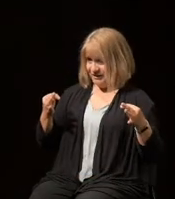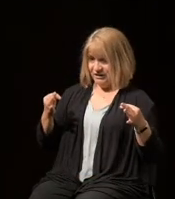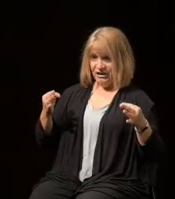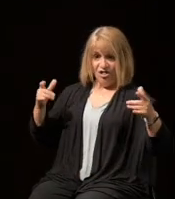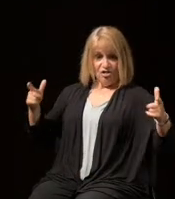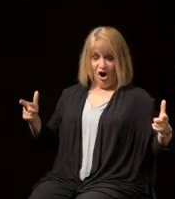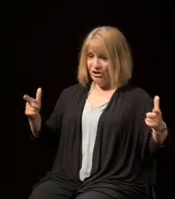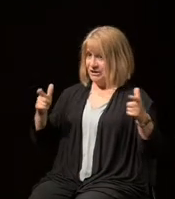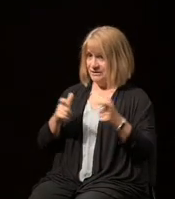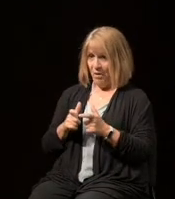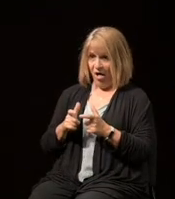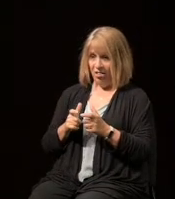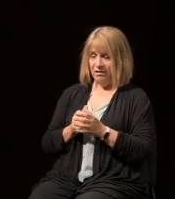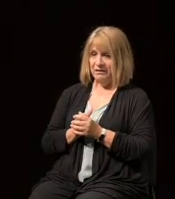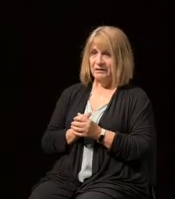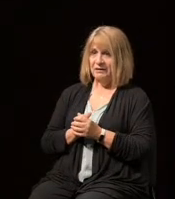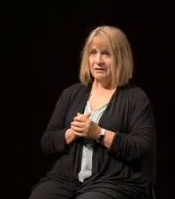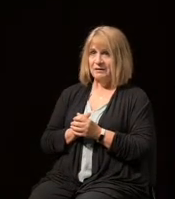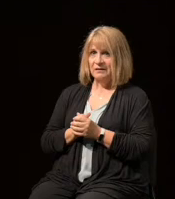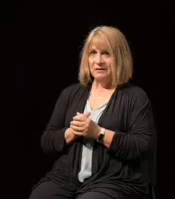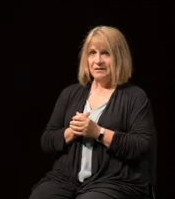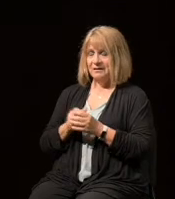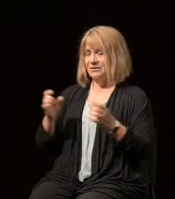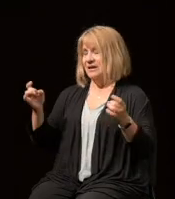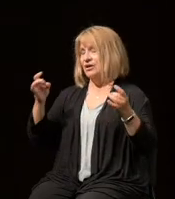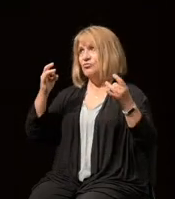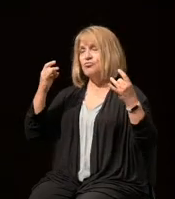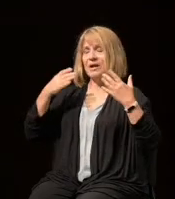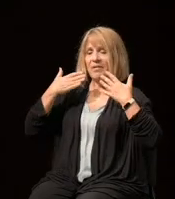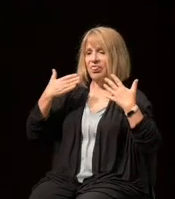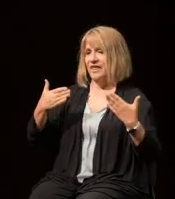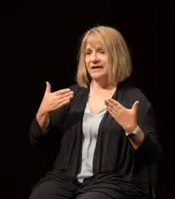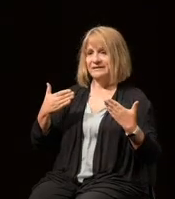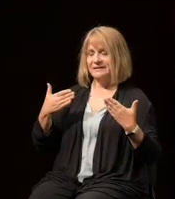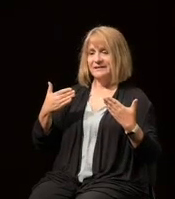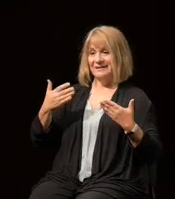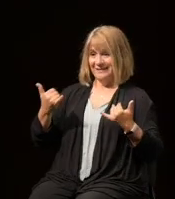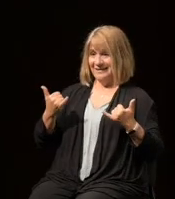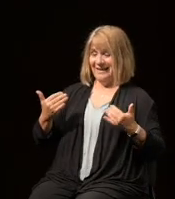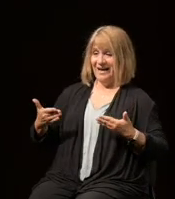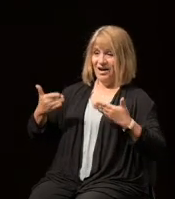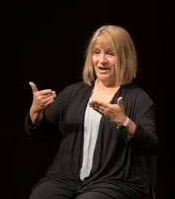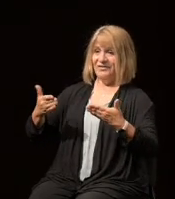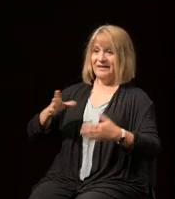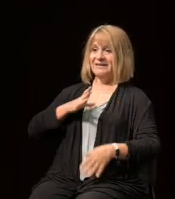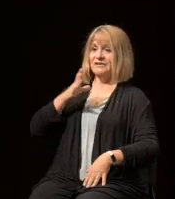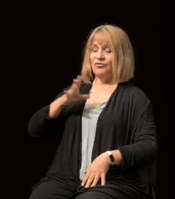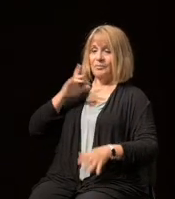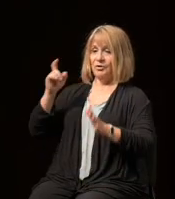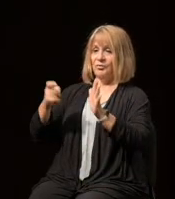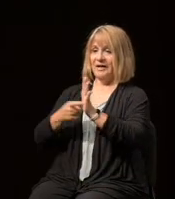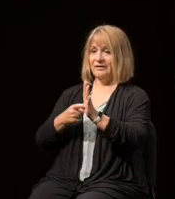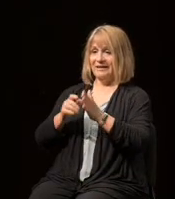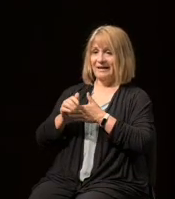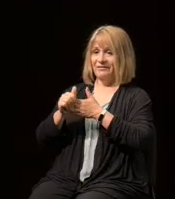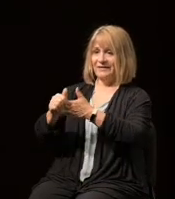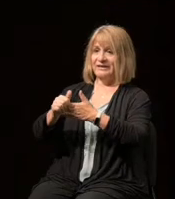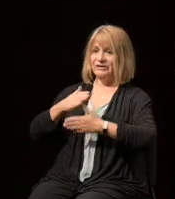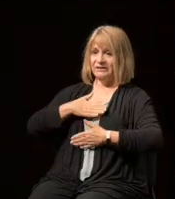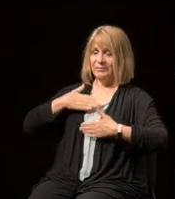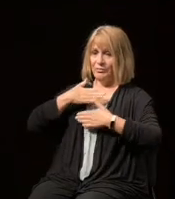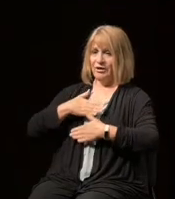small. With incredible thanks, today I offer this formal recognition of leadership